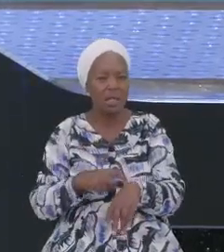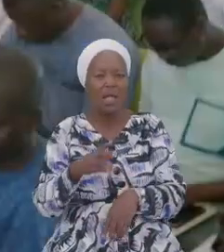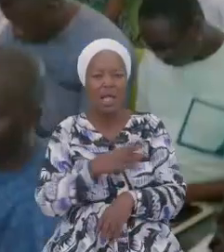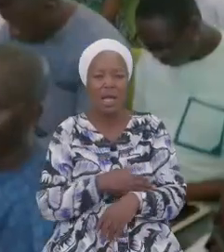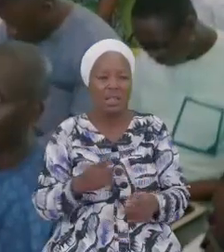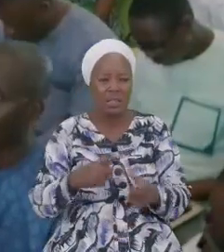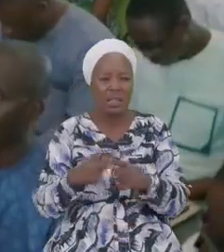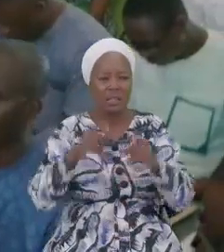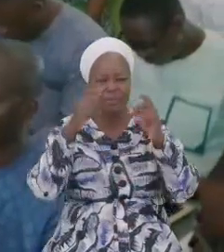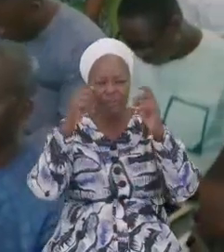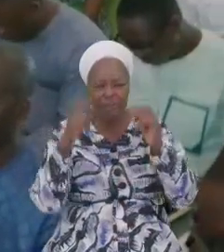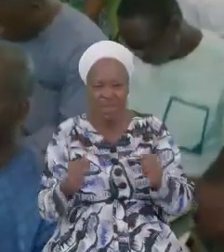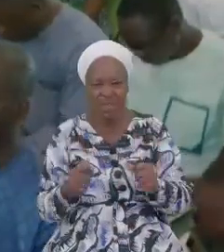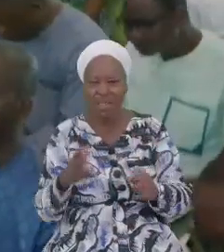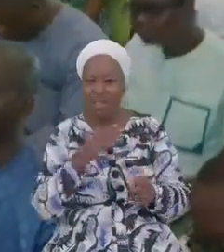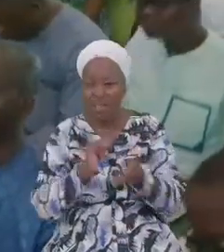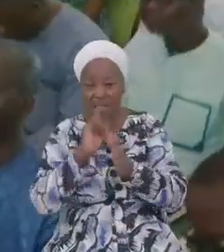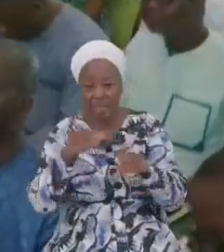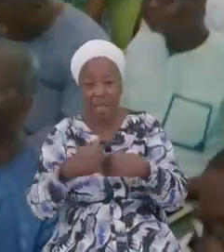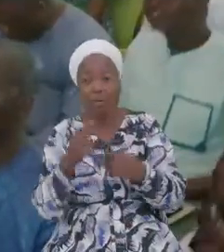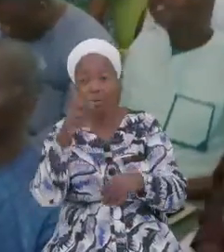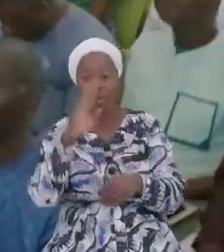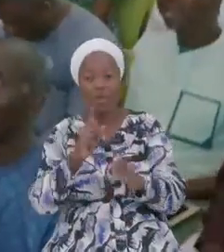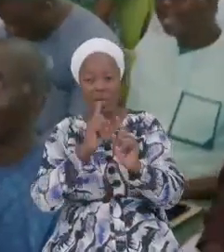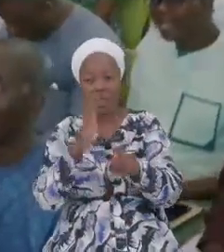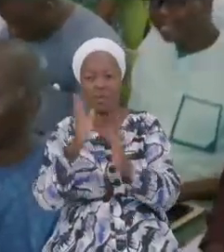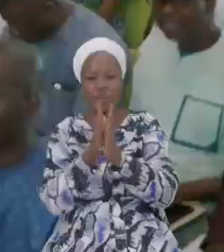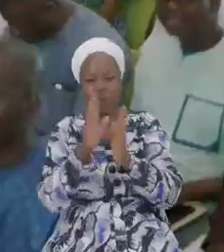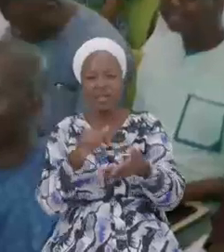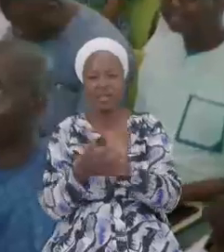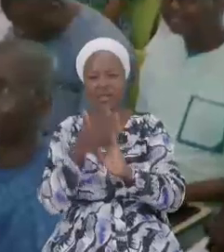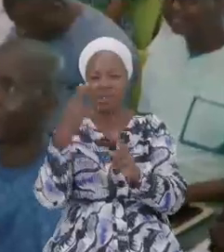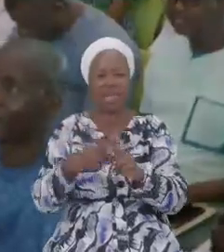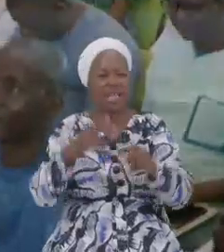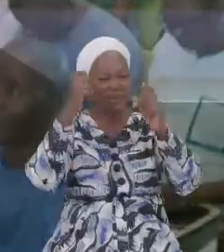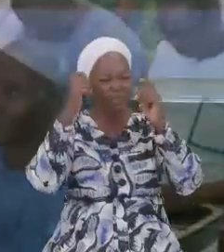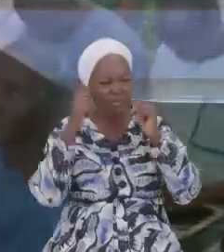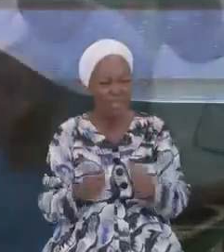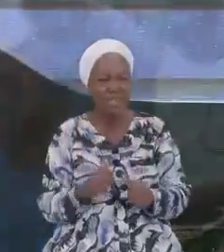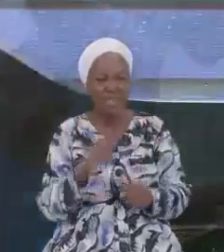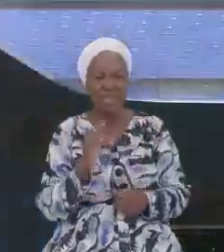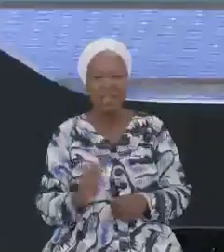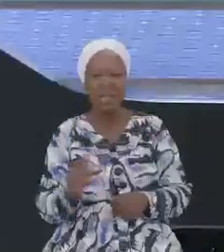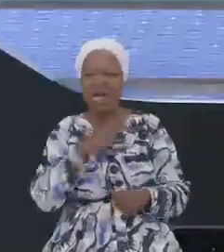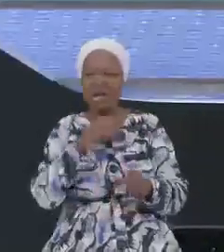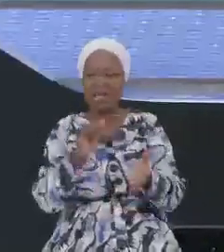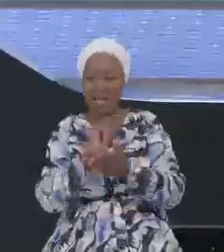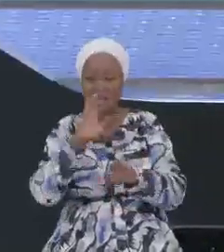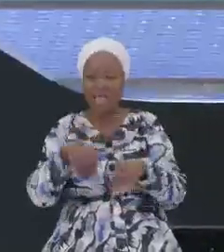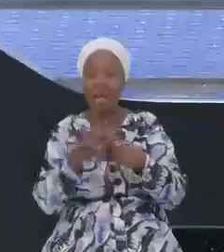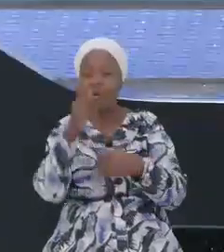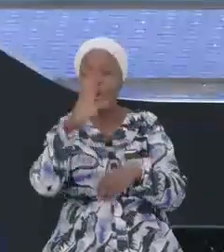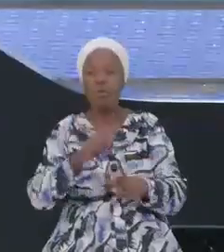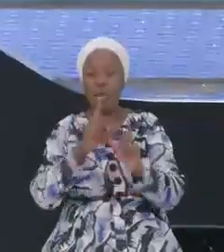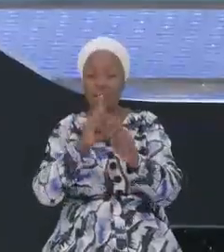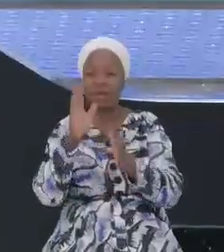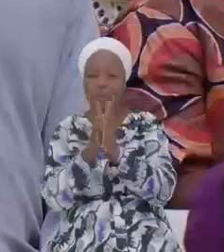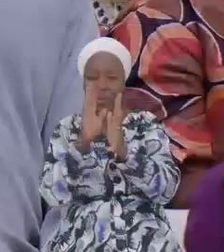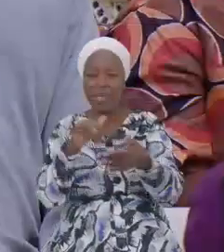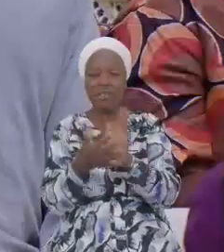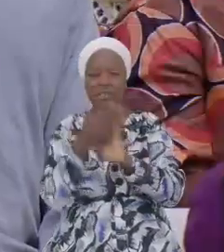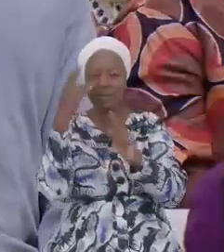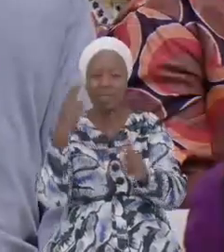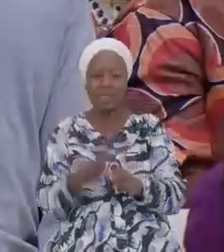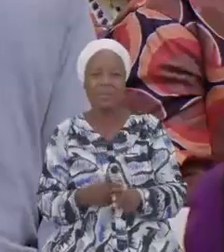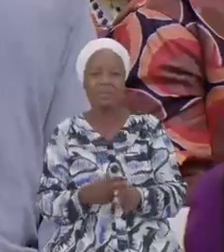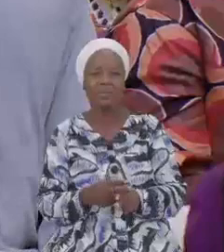immediately. That's how God will answer your prayer. Yeah. Immediately. I said that's how God will answer your